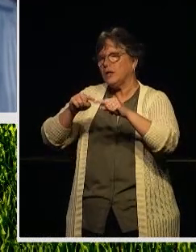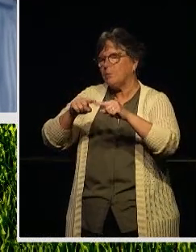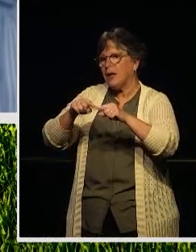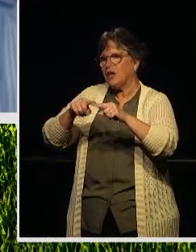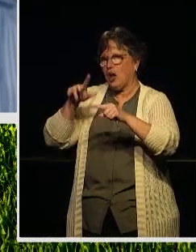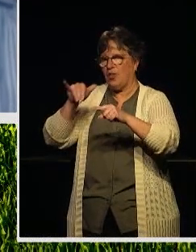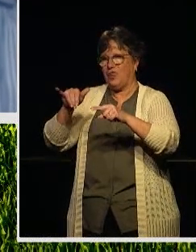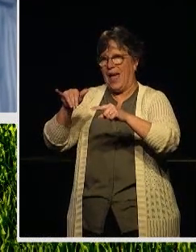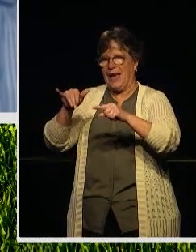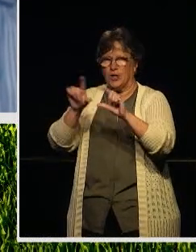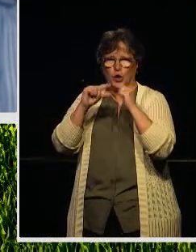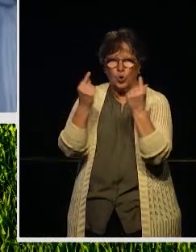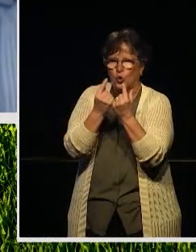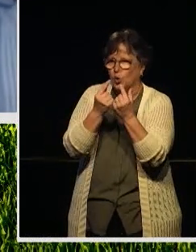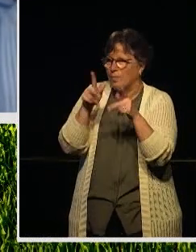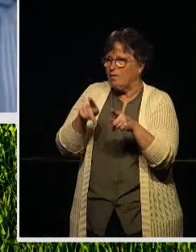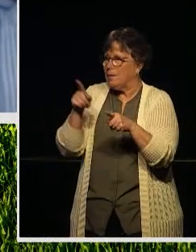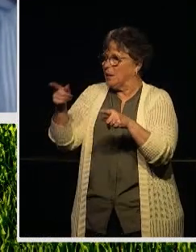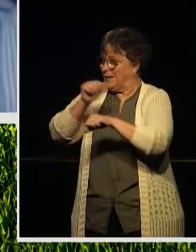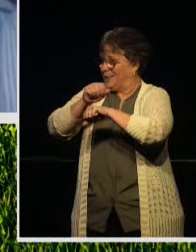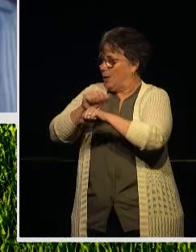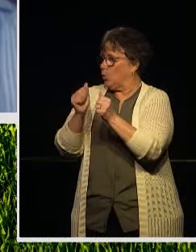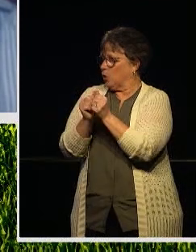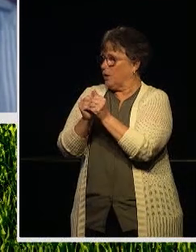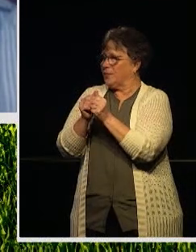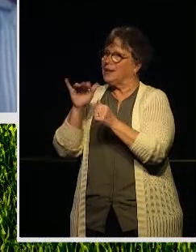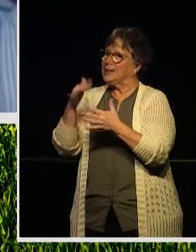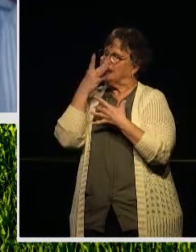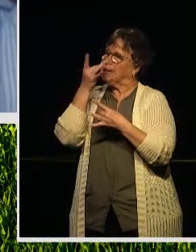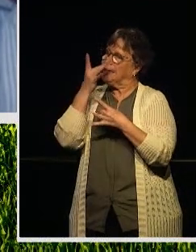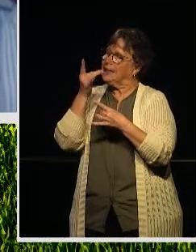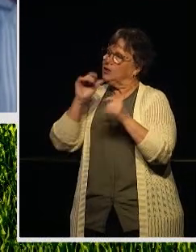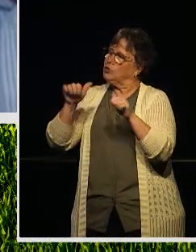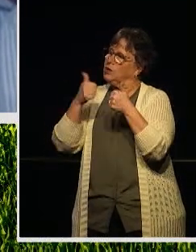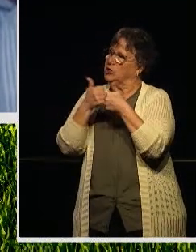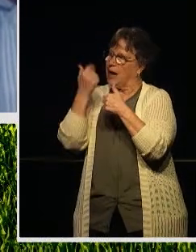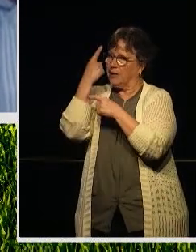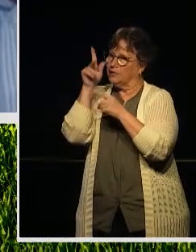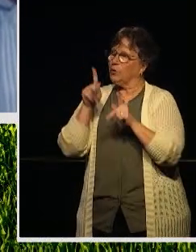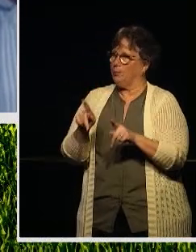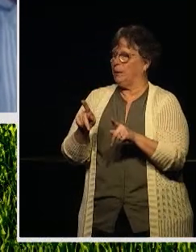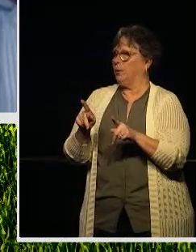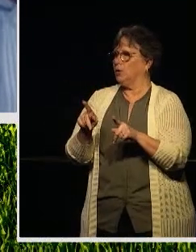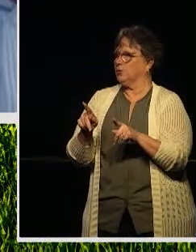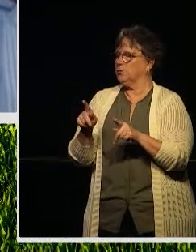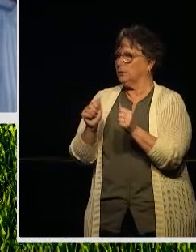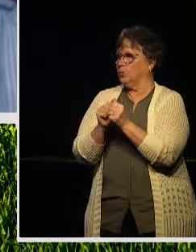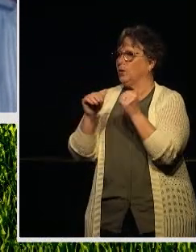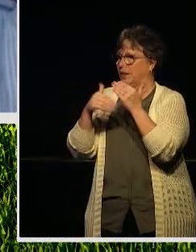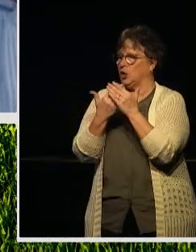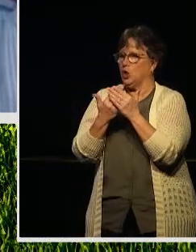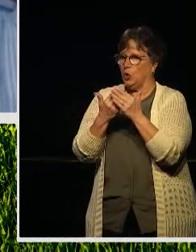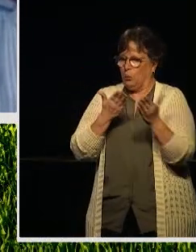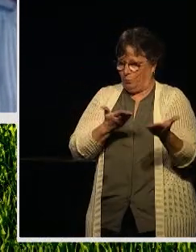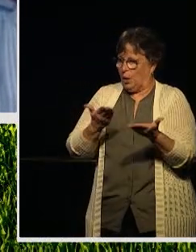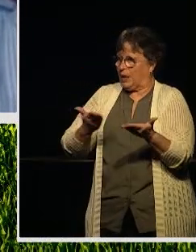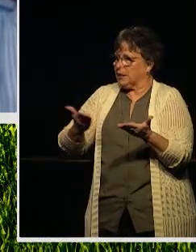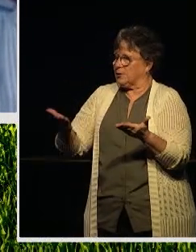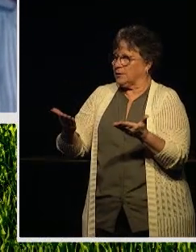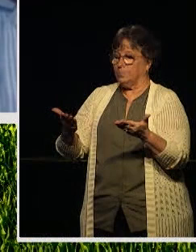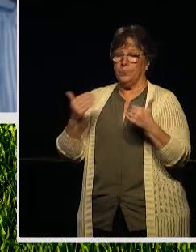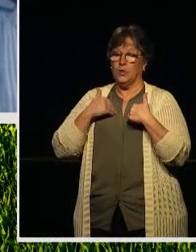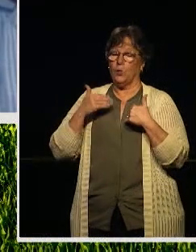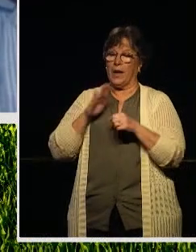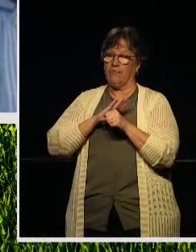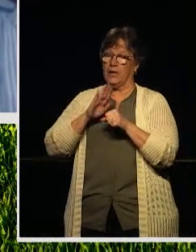with? I think is an interesting challenge for people building products in the space. Excellent. So I think we have enough time just